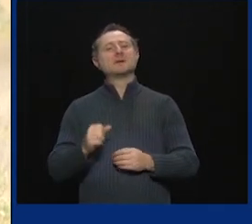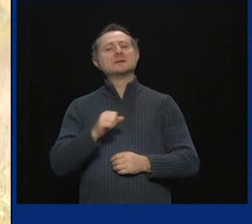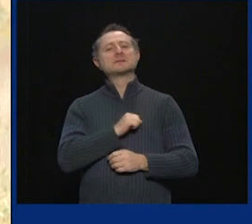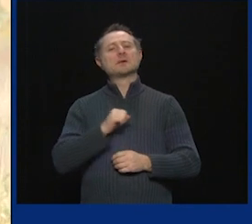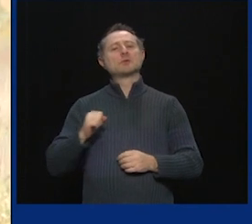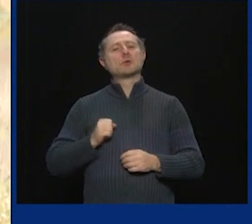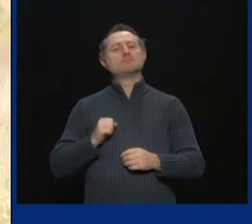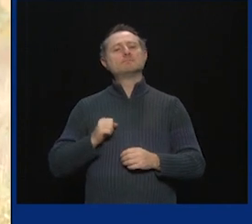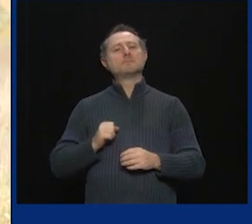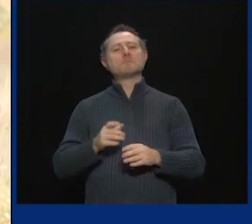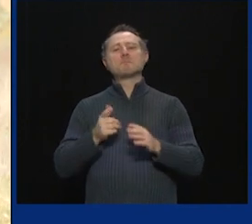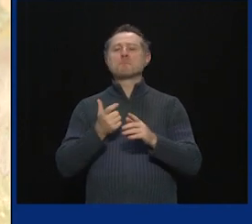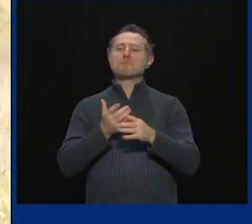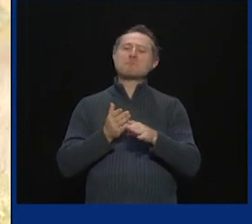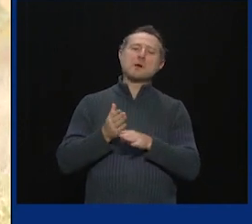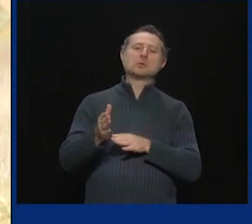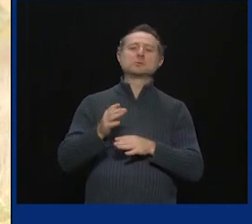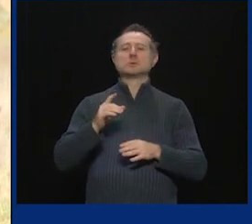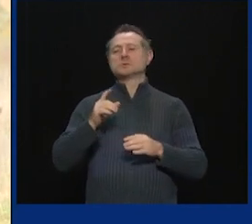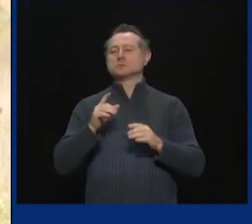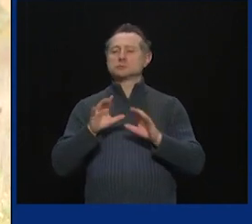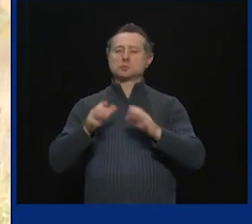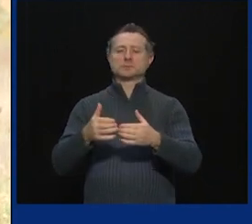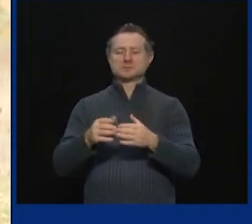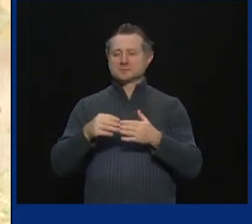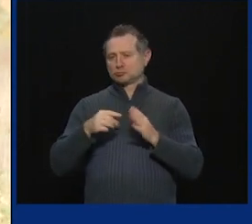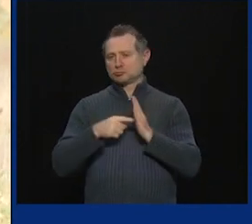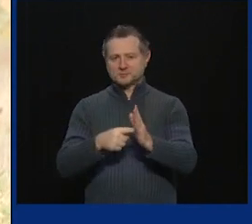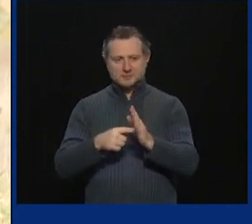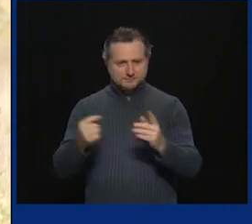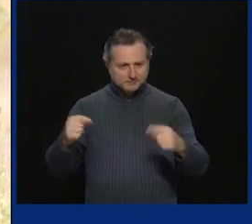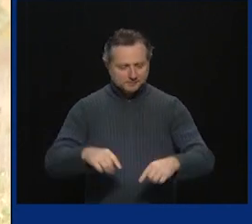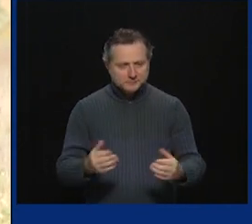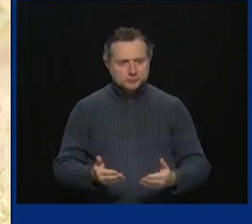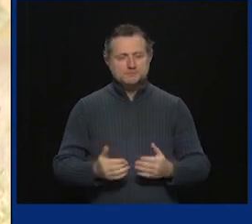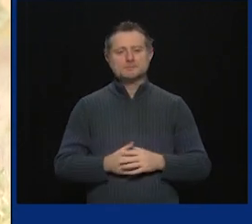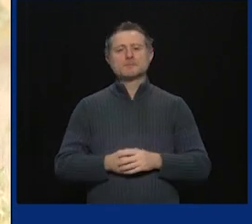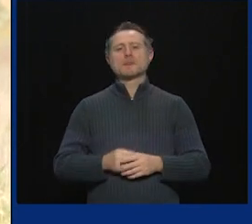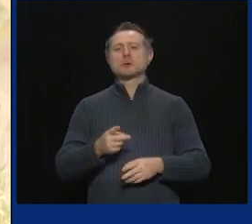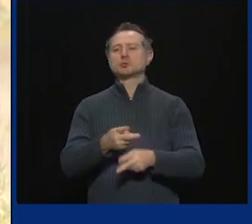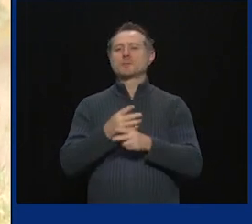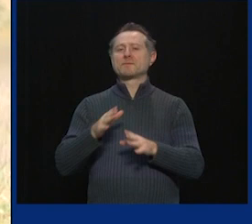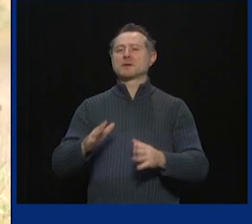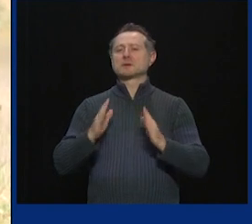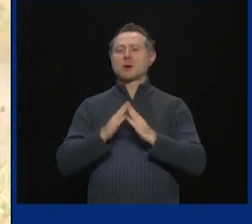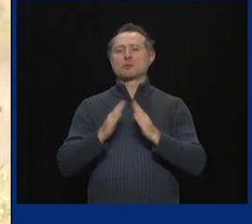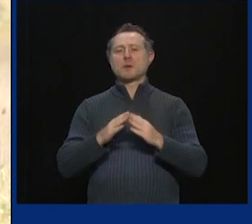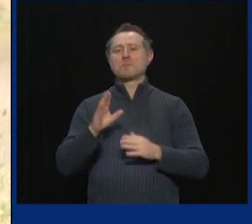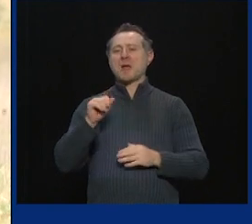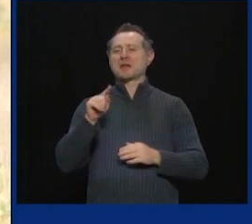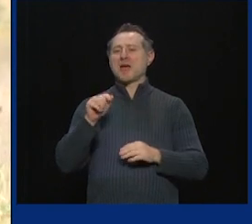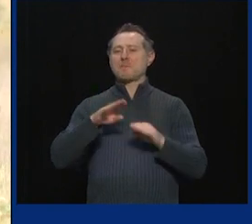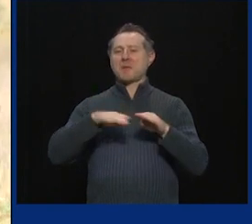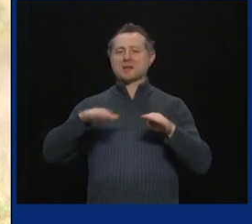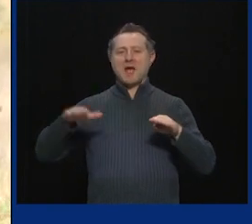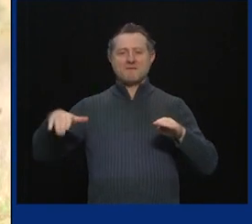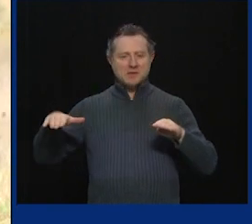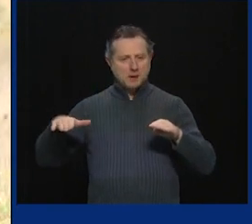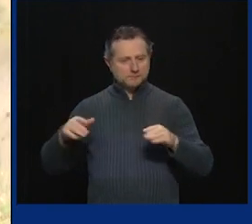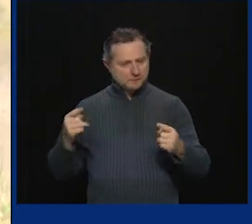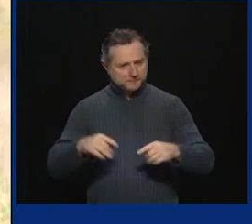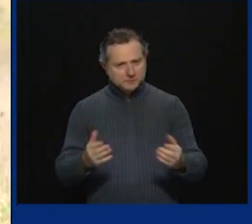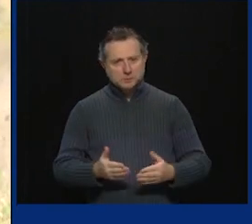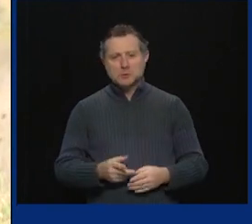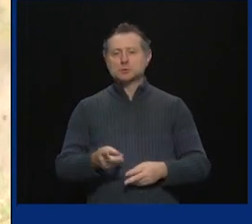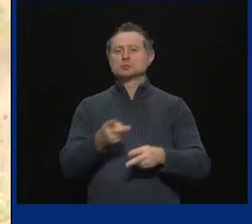team, Greg Post, Supervisor for the Town of Batavia, Kim Wolkett, Council Member of Oakfield, Rachel Tabelski, Manager of